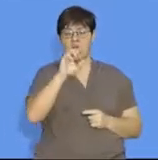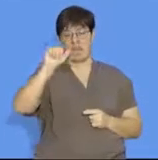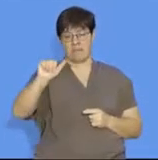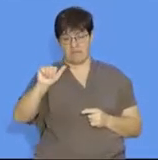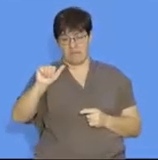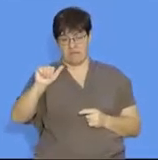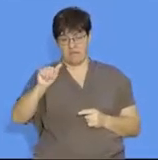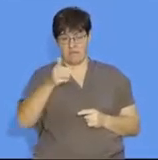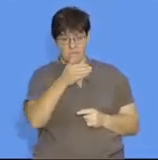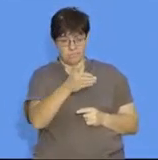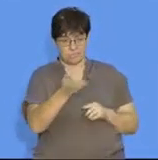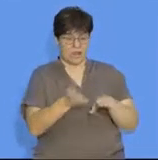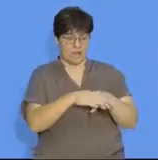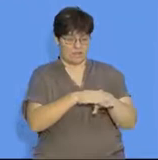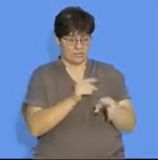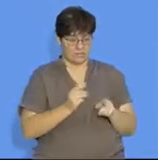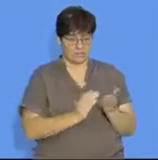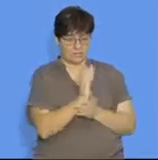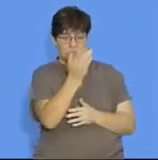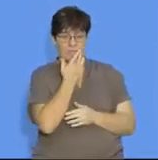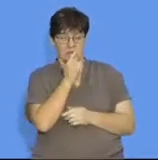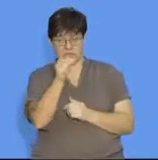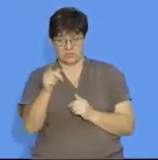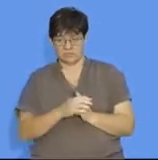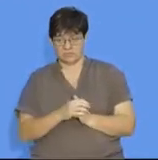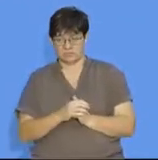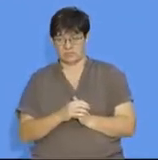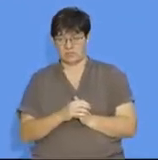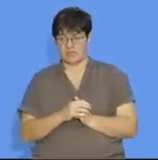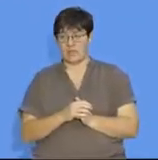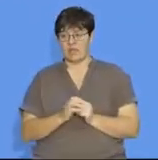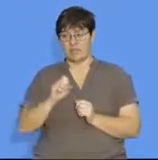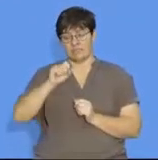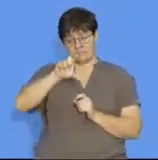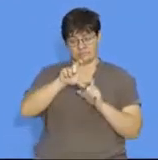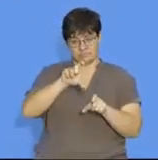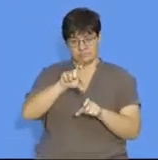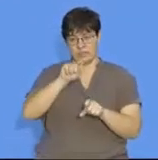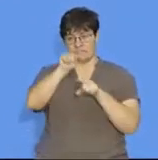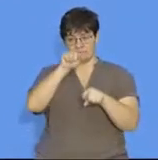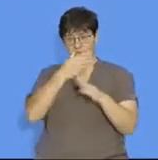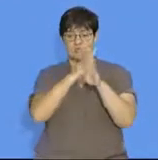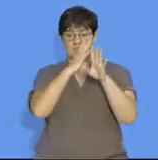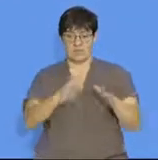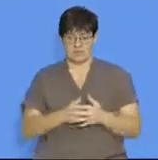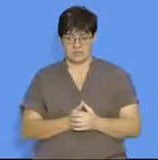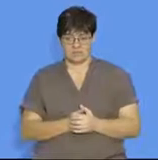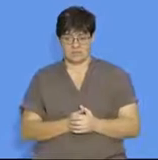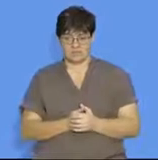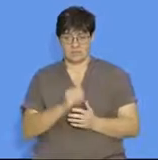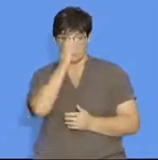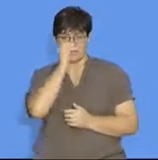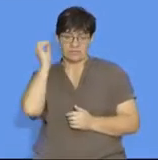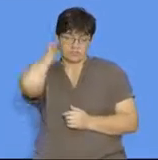ampere that is passing through the battery, and that is split between the 2 resistors. Okay, take